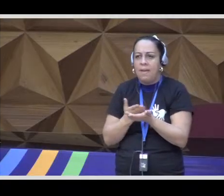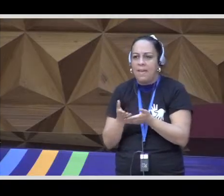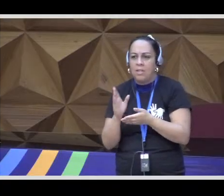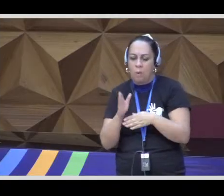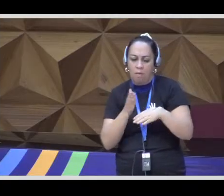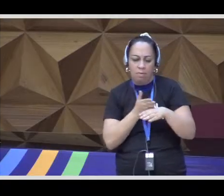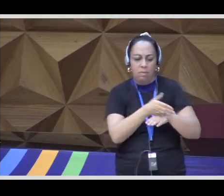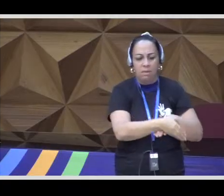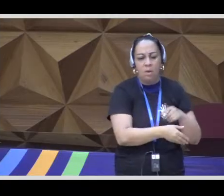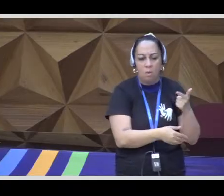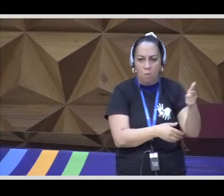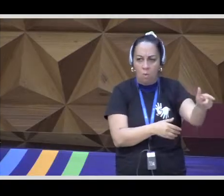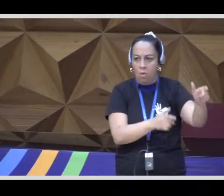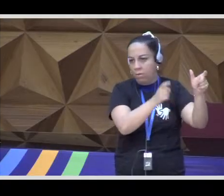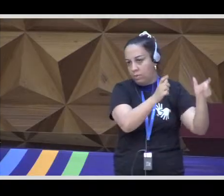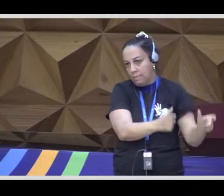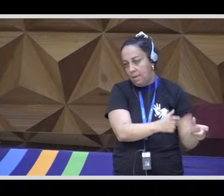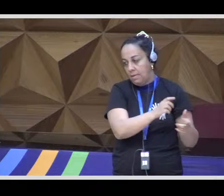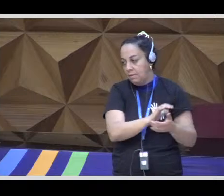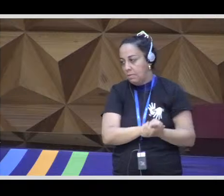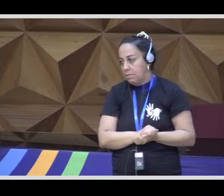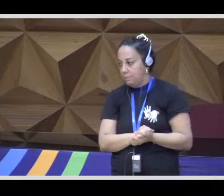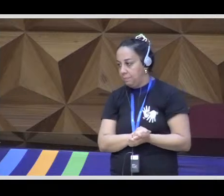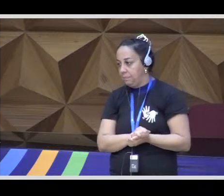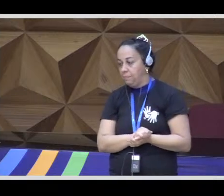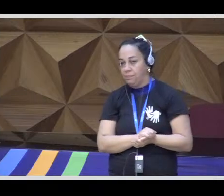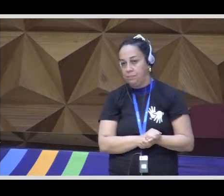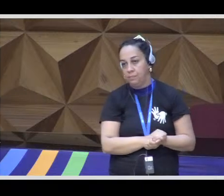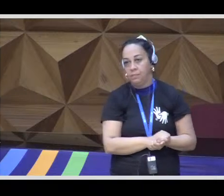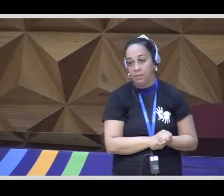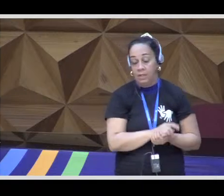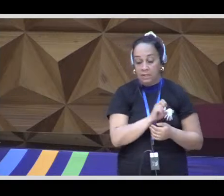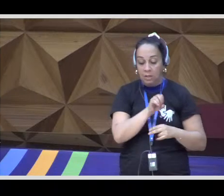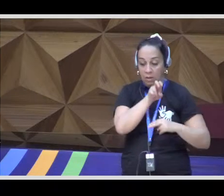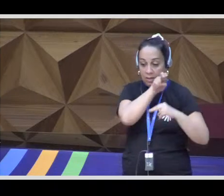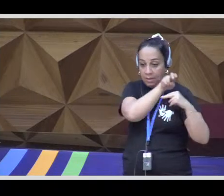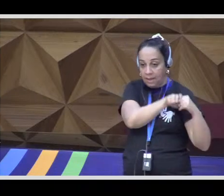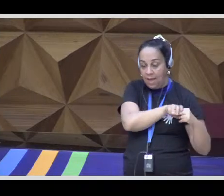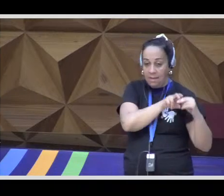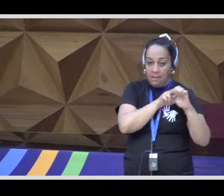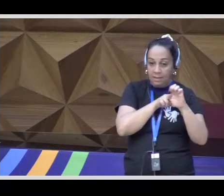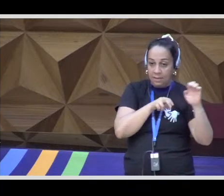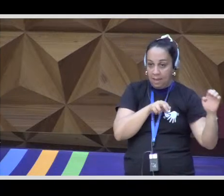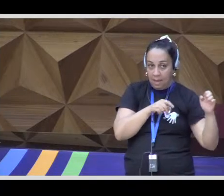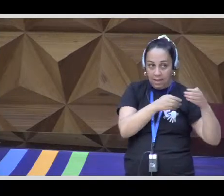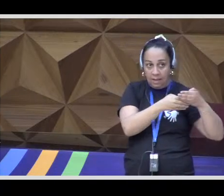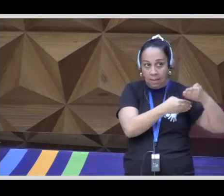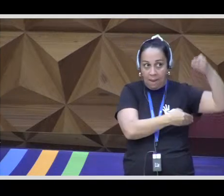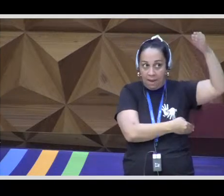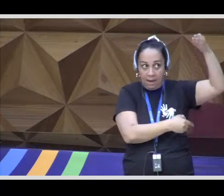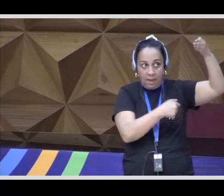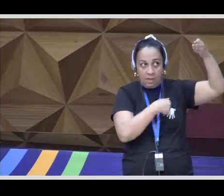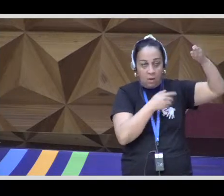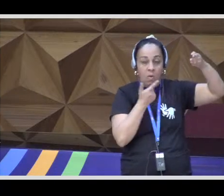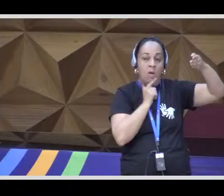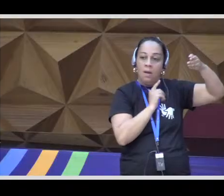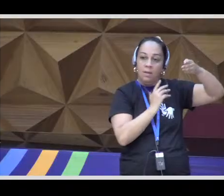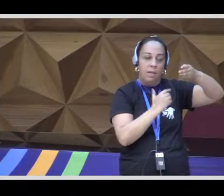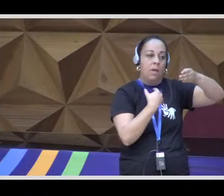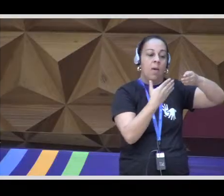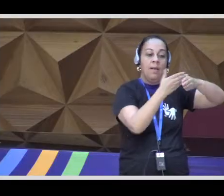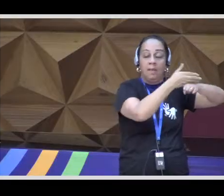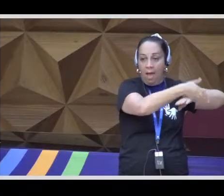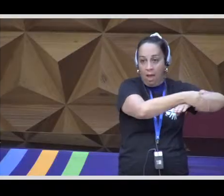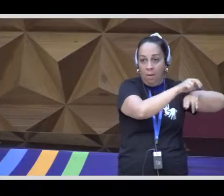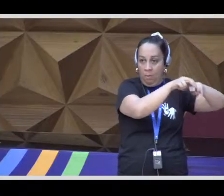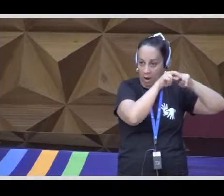sat, if I'm sat in the left-hand seat and the wall is here, well, I can't get into that space anyway because that's where the side of the plane is. So